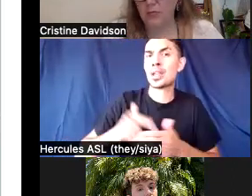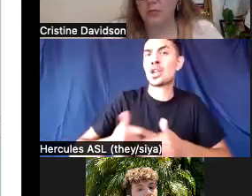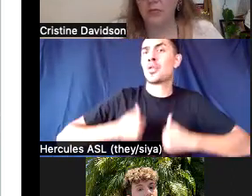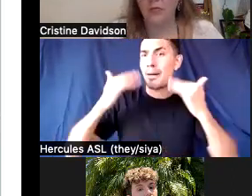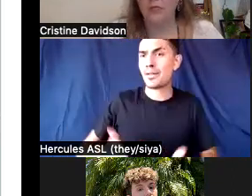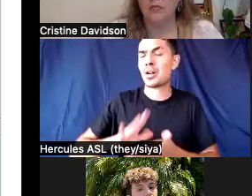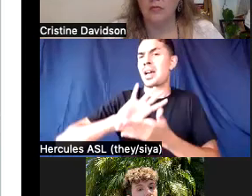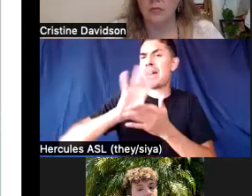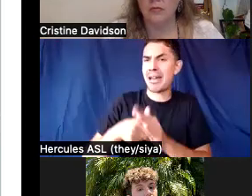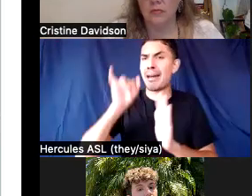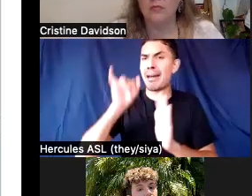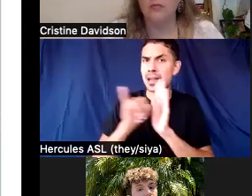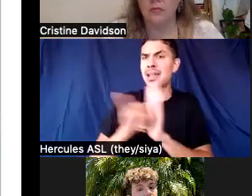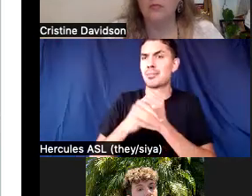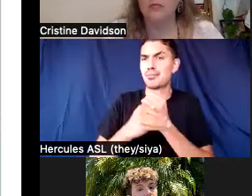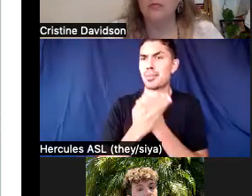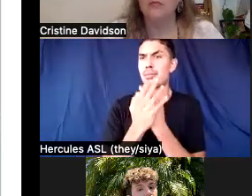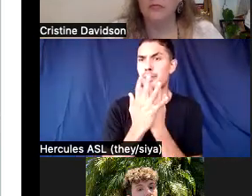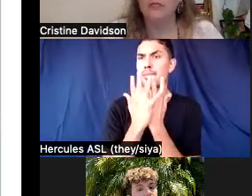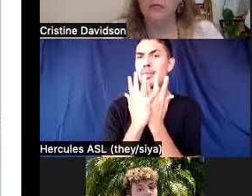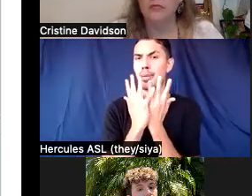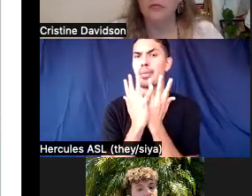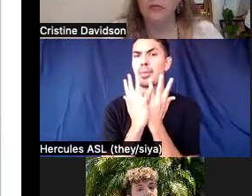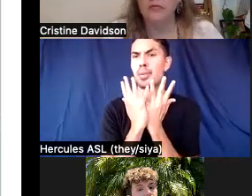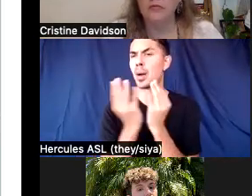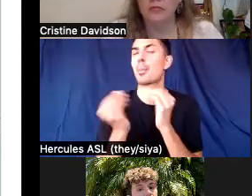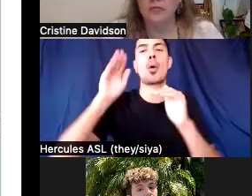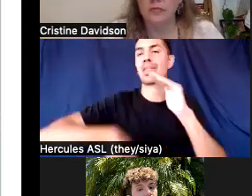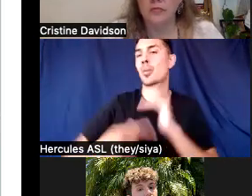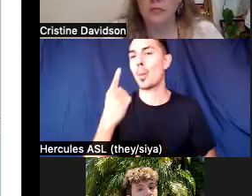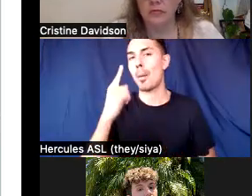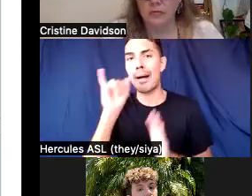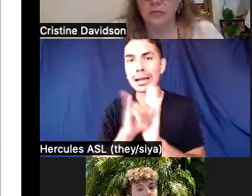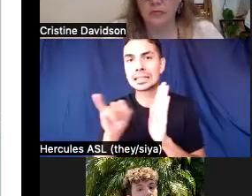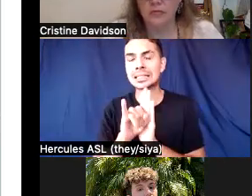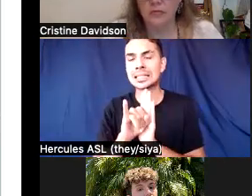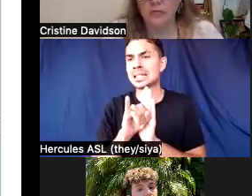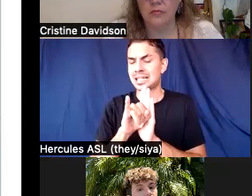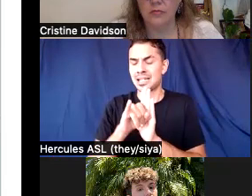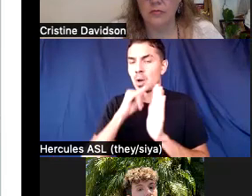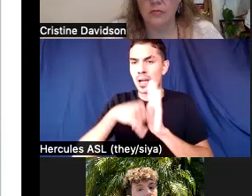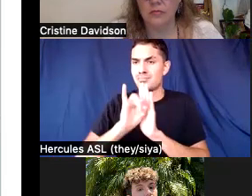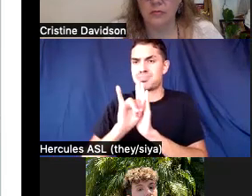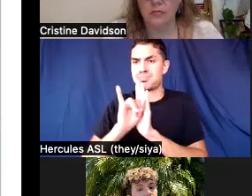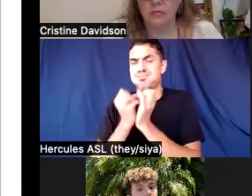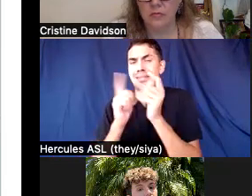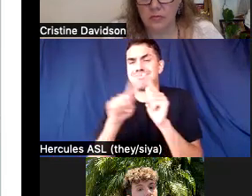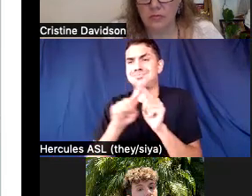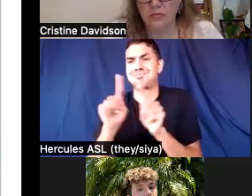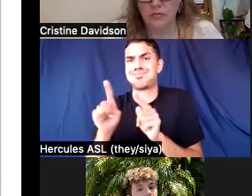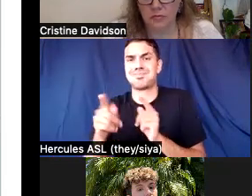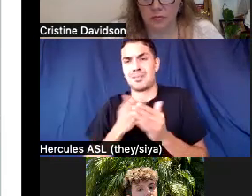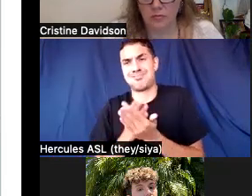just more than one identity while survivors are surviving and advocates are